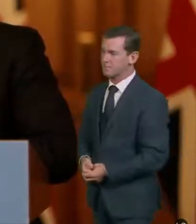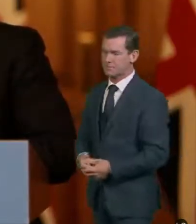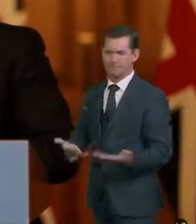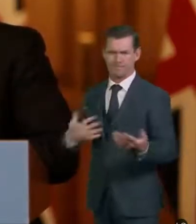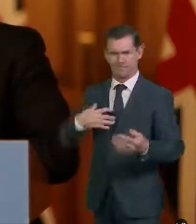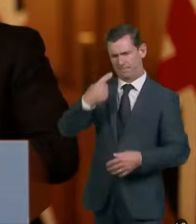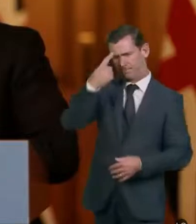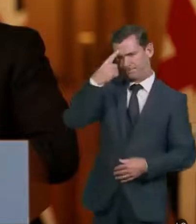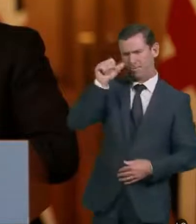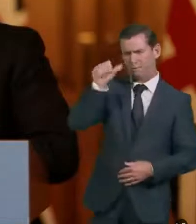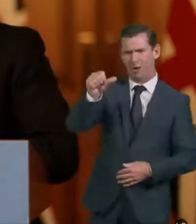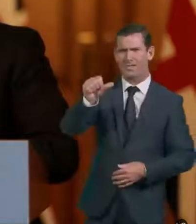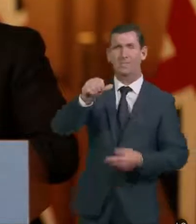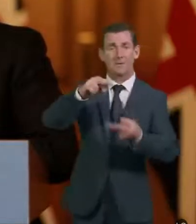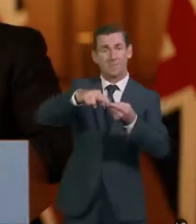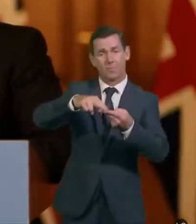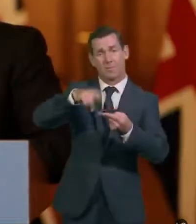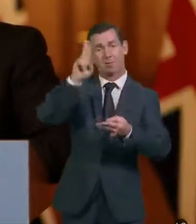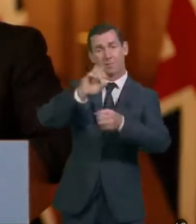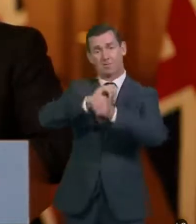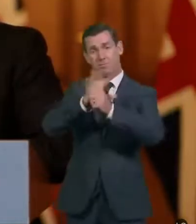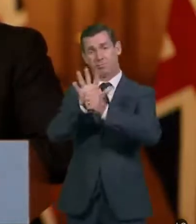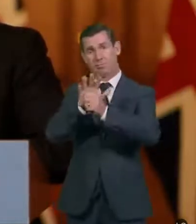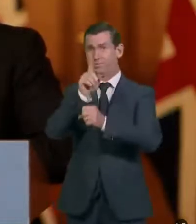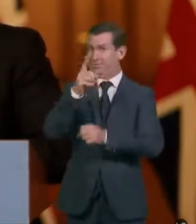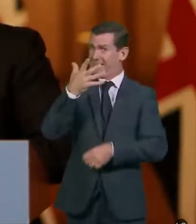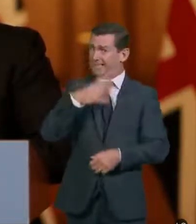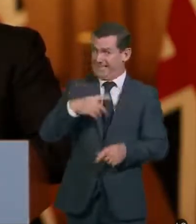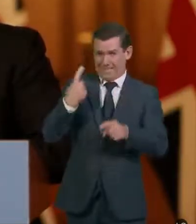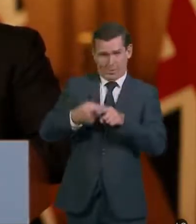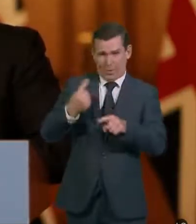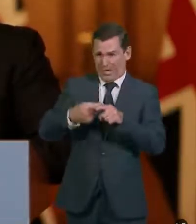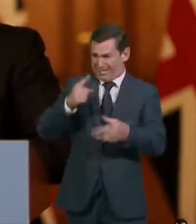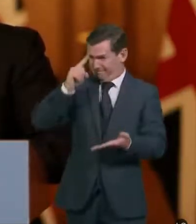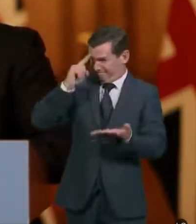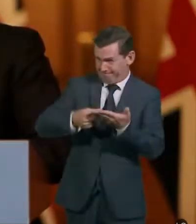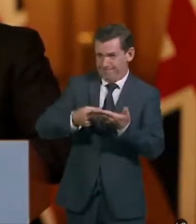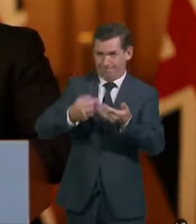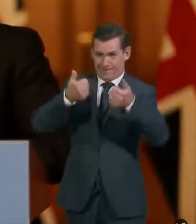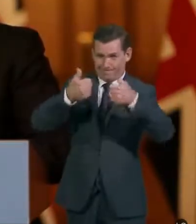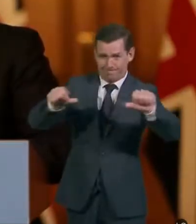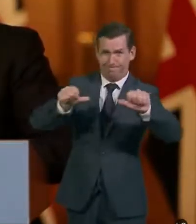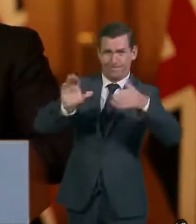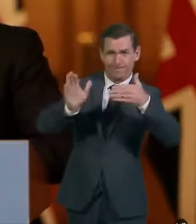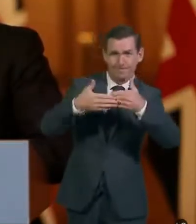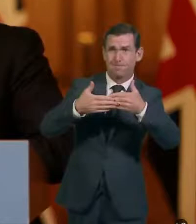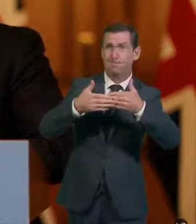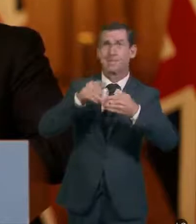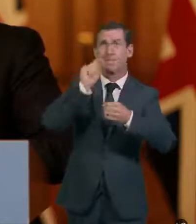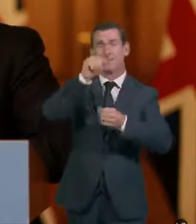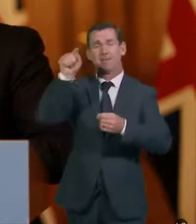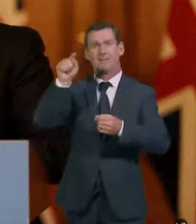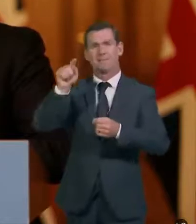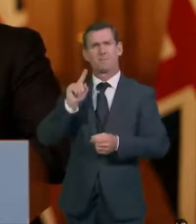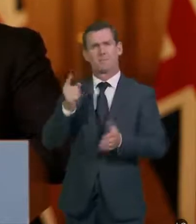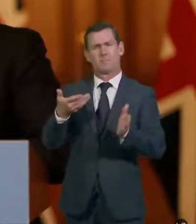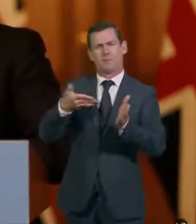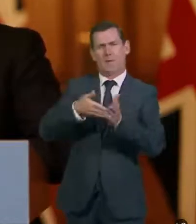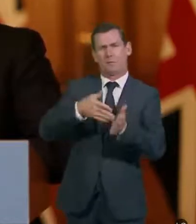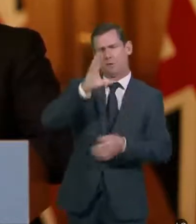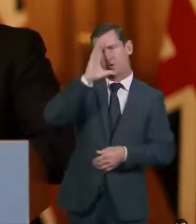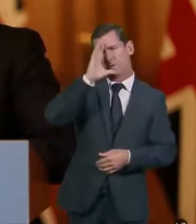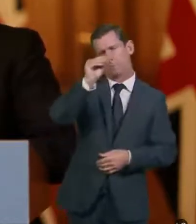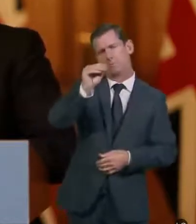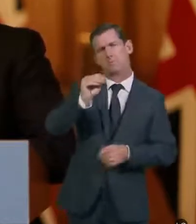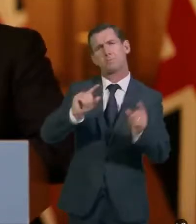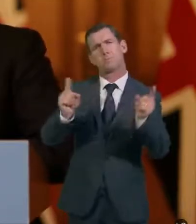as Patrick has just said. But I draw your attention also to that point that Patrick